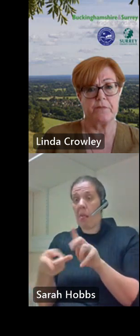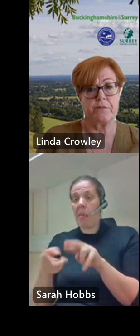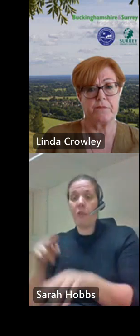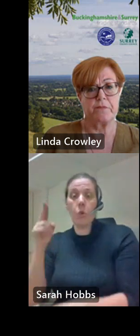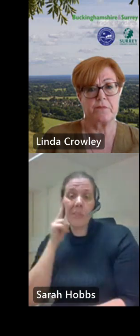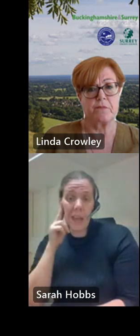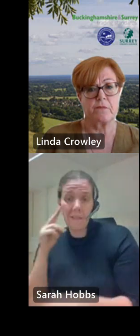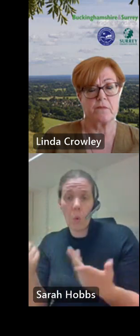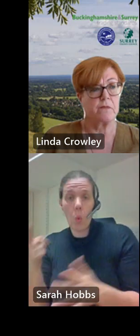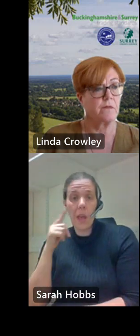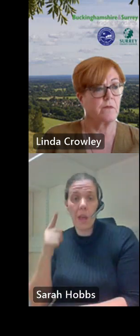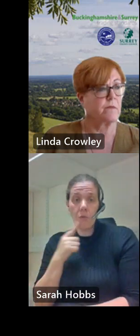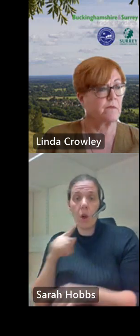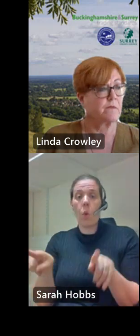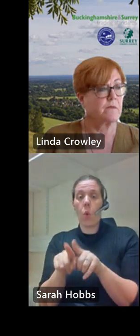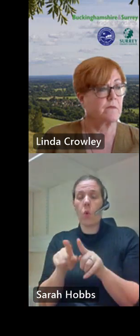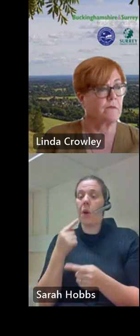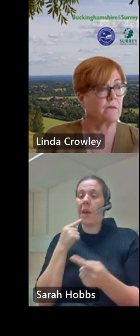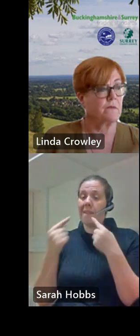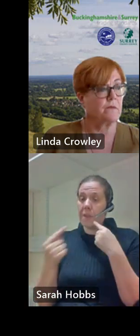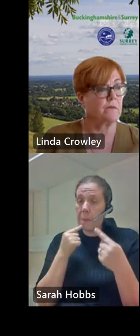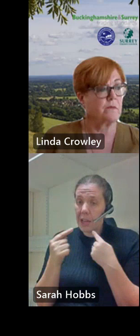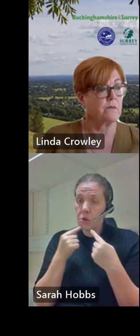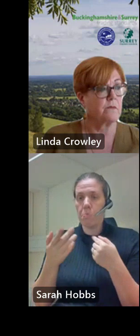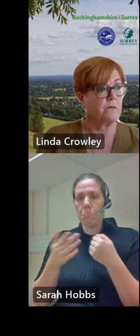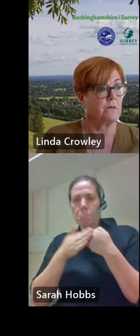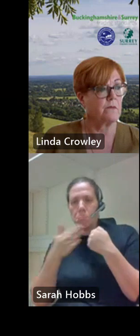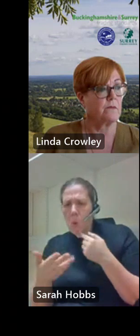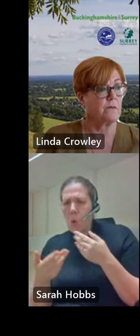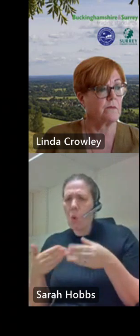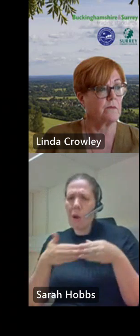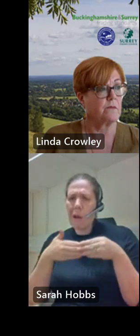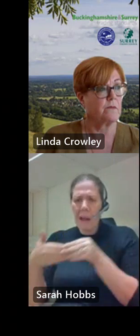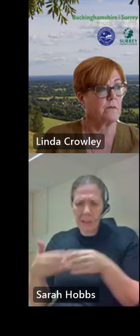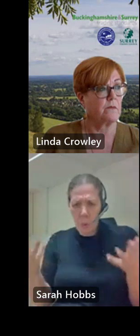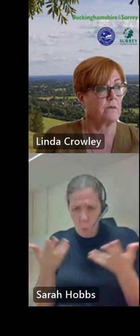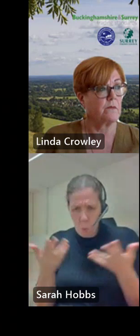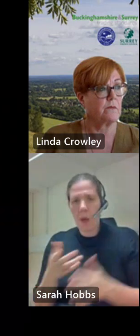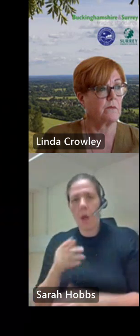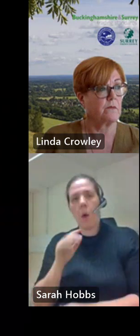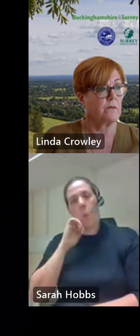then a summary and signposting of further advice, guidance and information. Next slide, please.